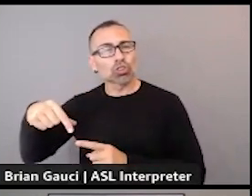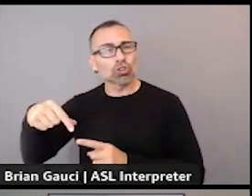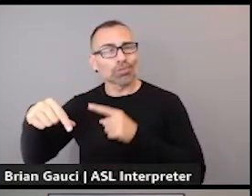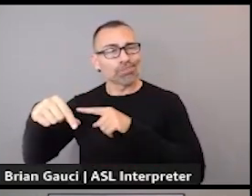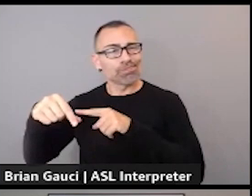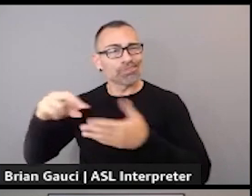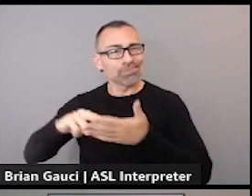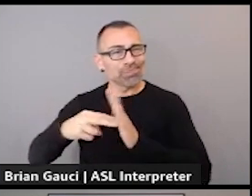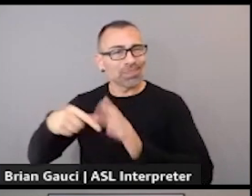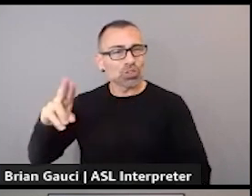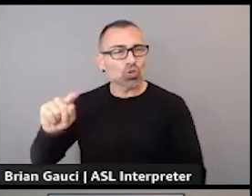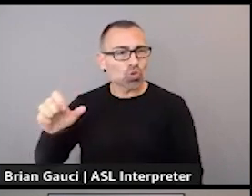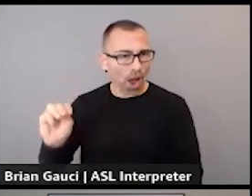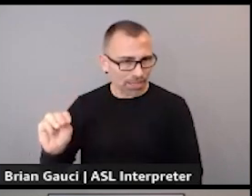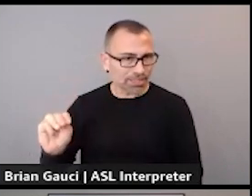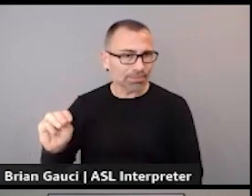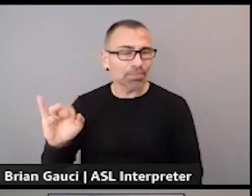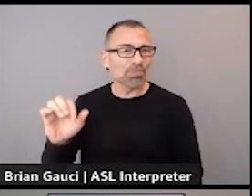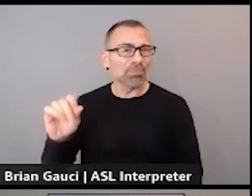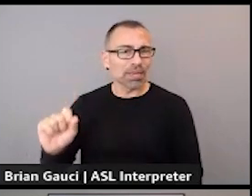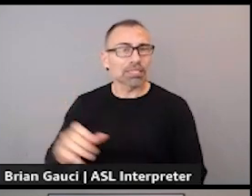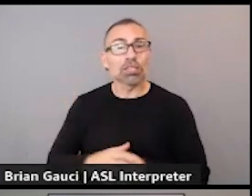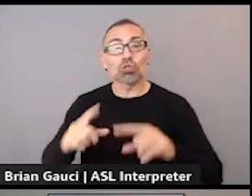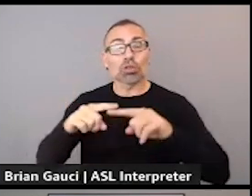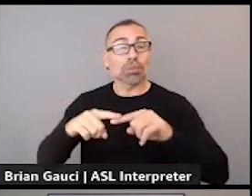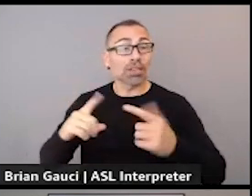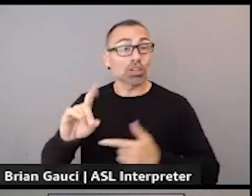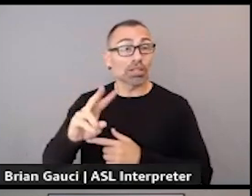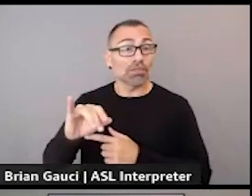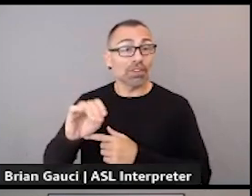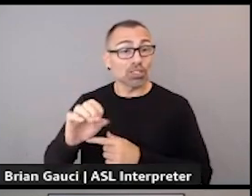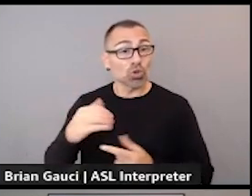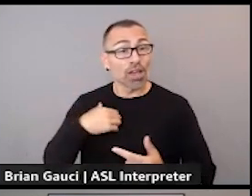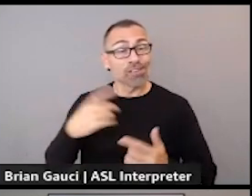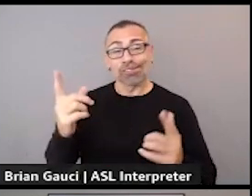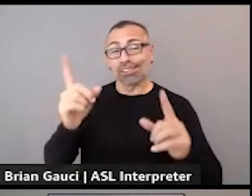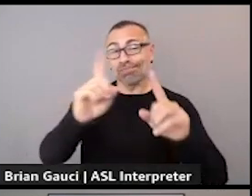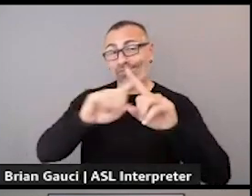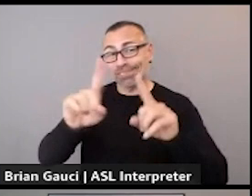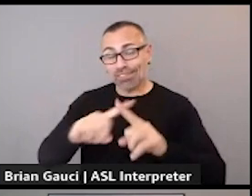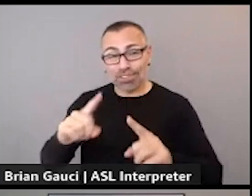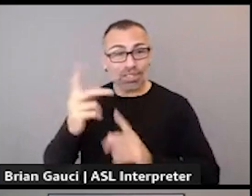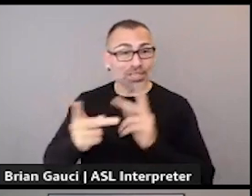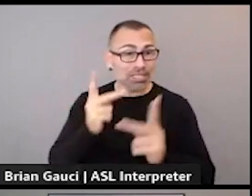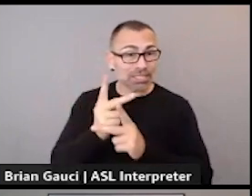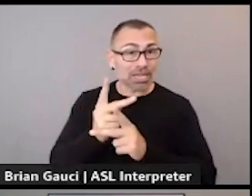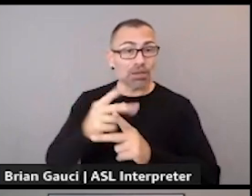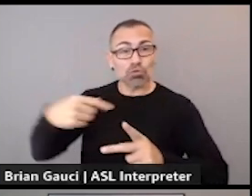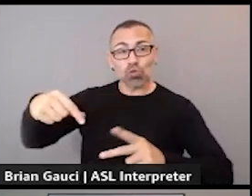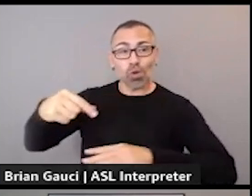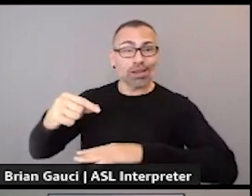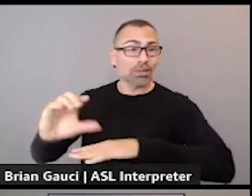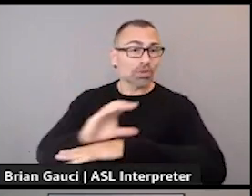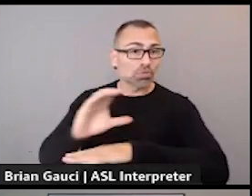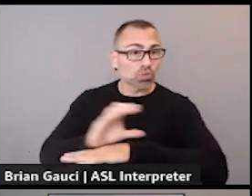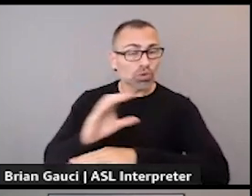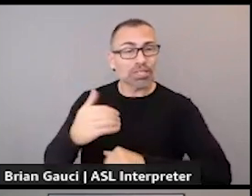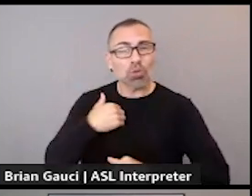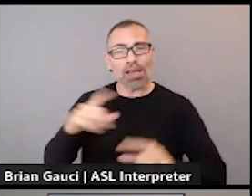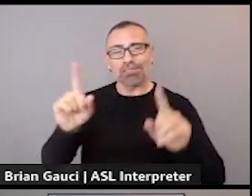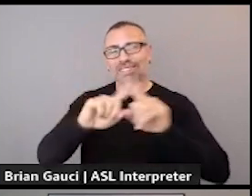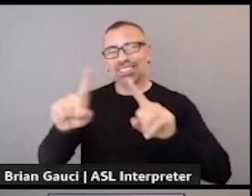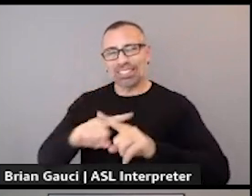And imagine shipping one of those on Prime or something. It's quite difficult. So I'll talk about the different types of